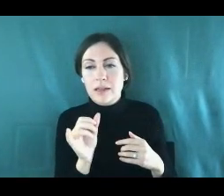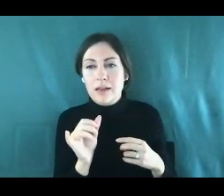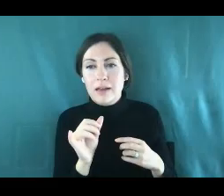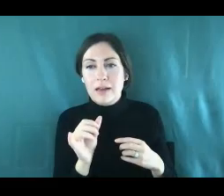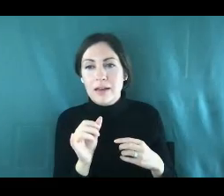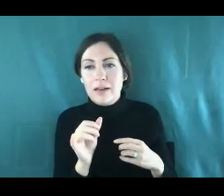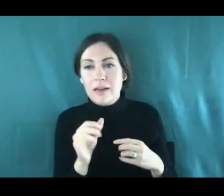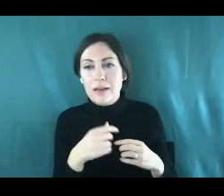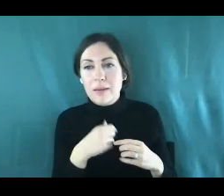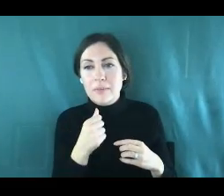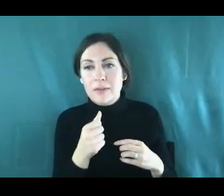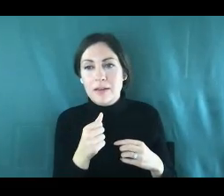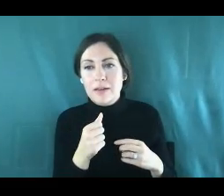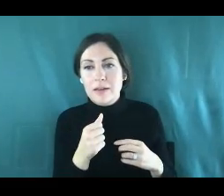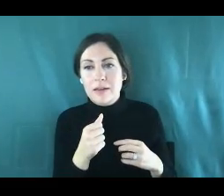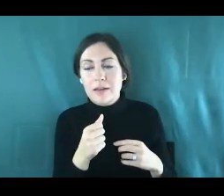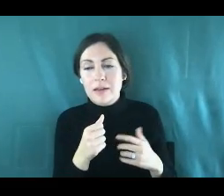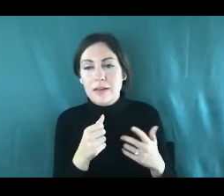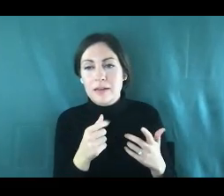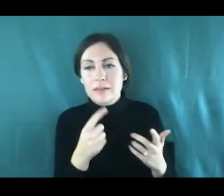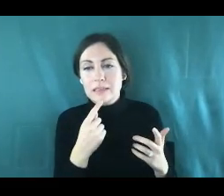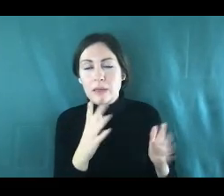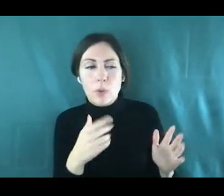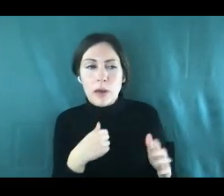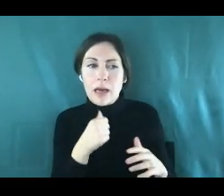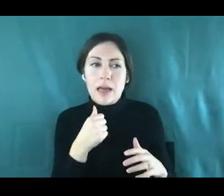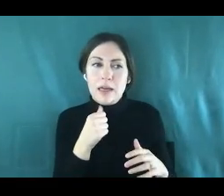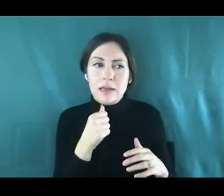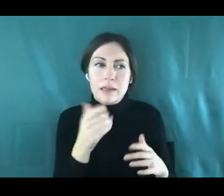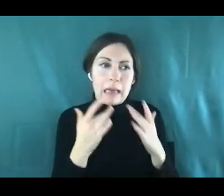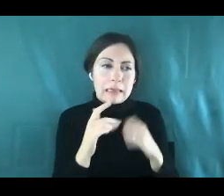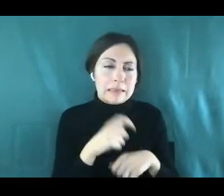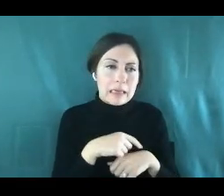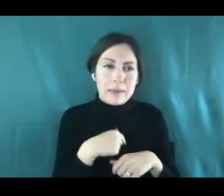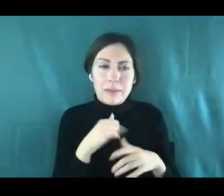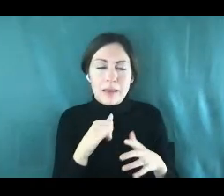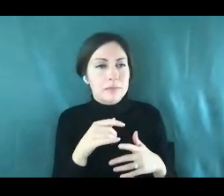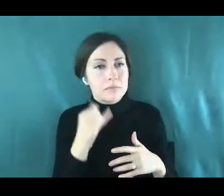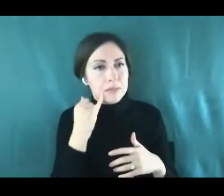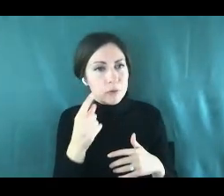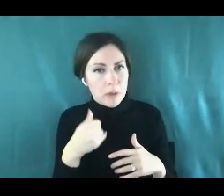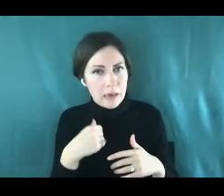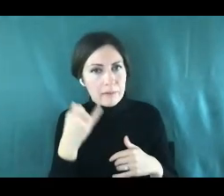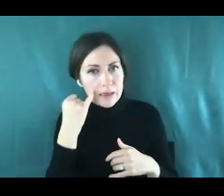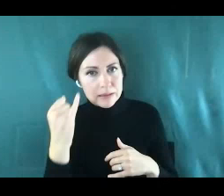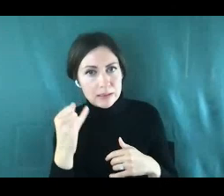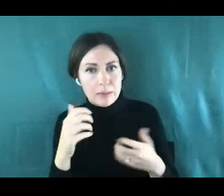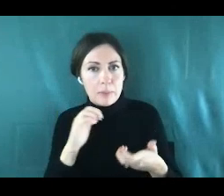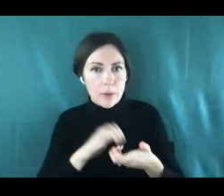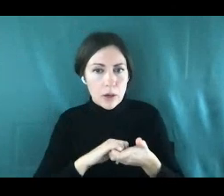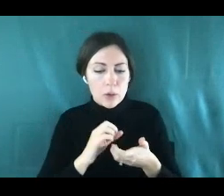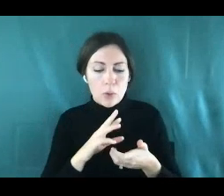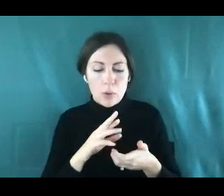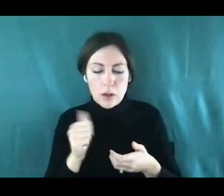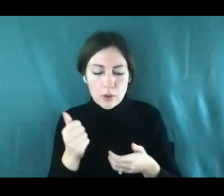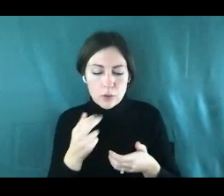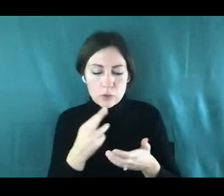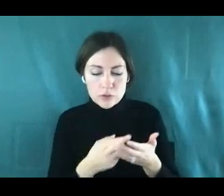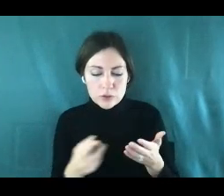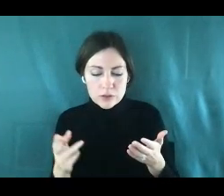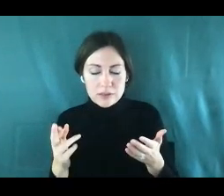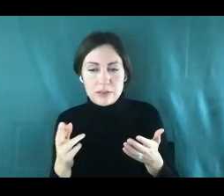I'm not open or I don't have enough time. So if you have any potential partners that you want to bring up or data sources or in a